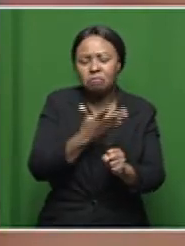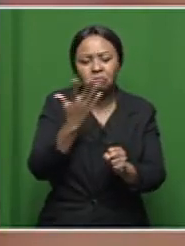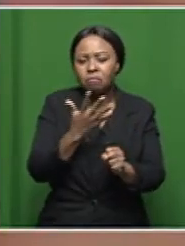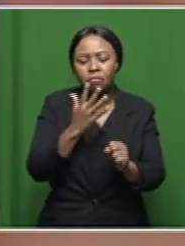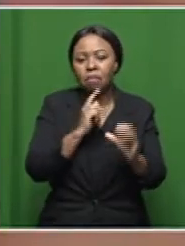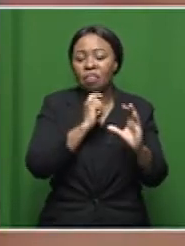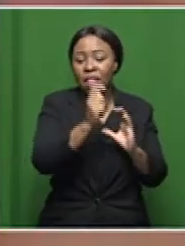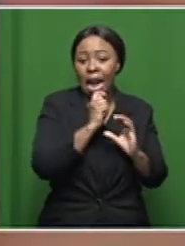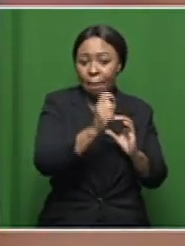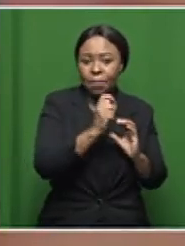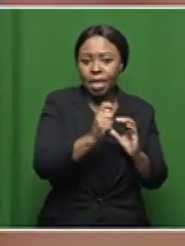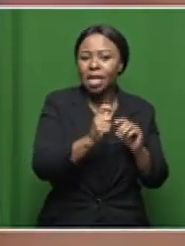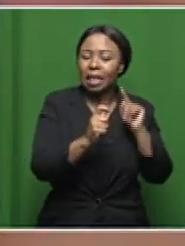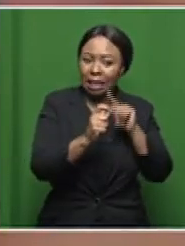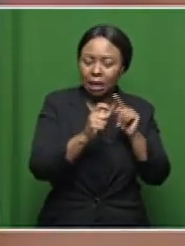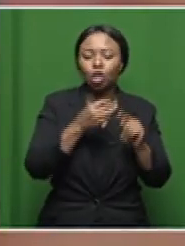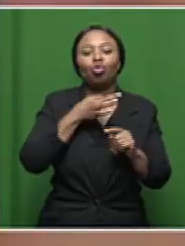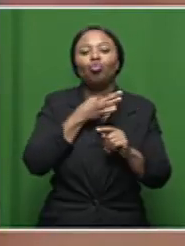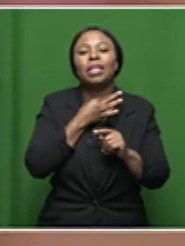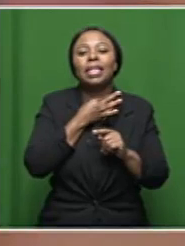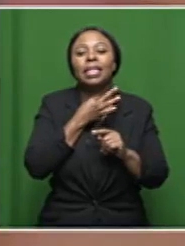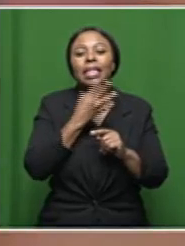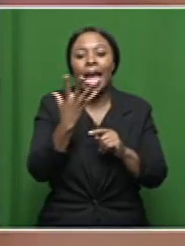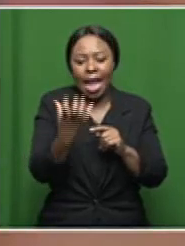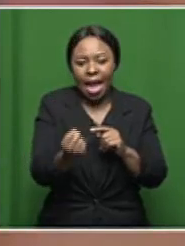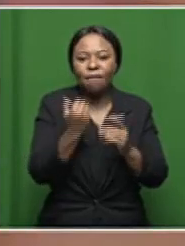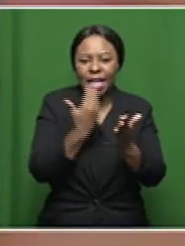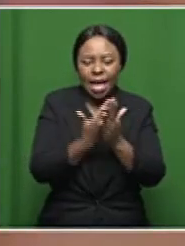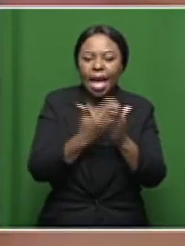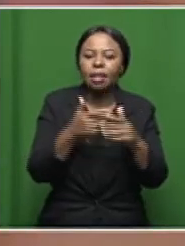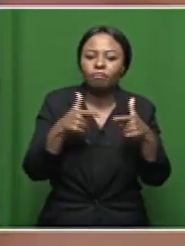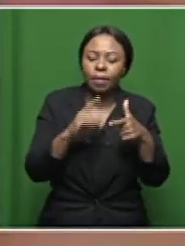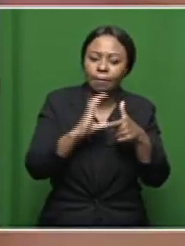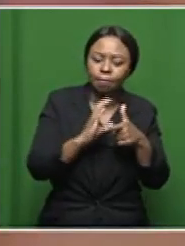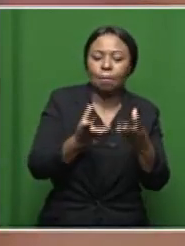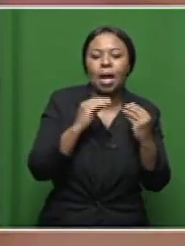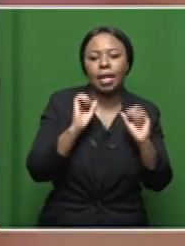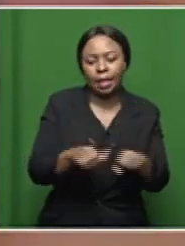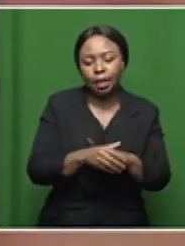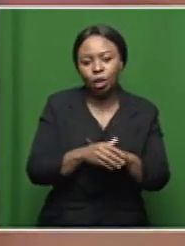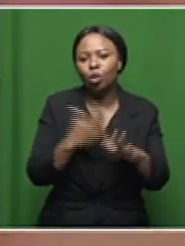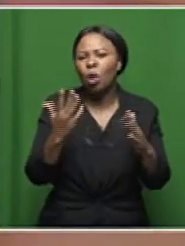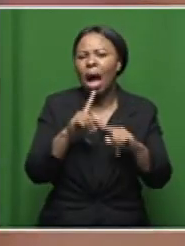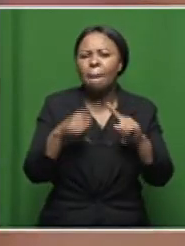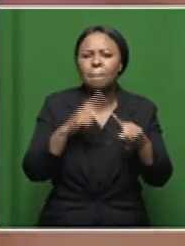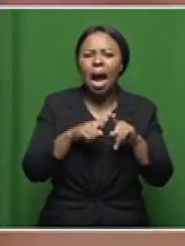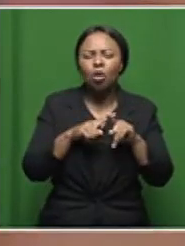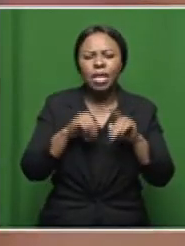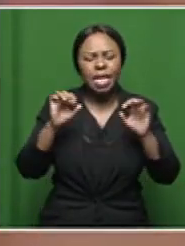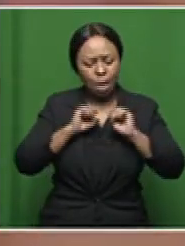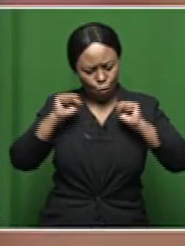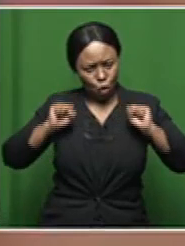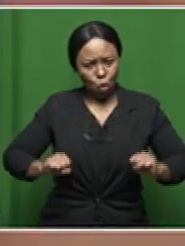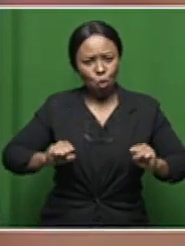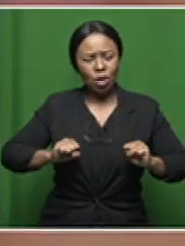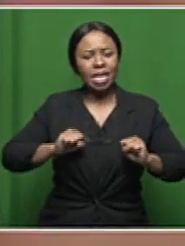therapy, they are actually at risk of developing cervical cancer. So it's all about the immune system, basically, because as I